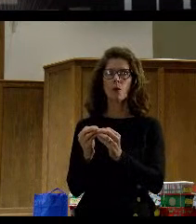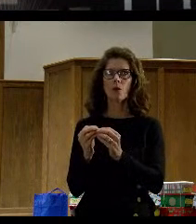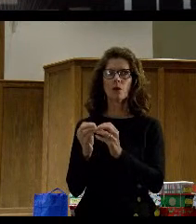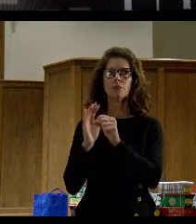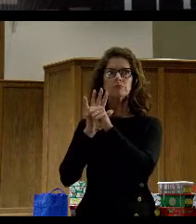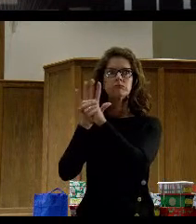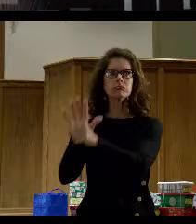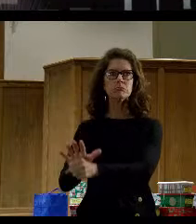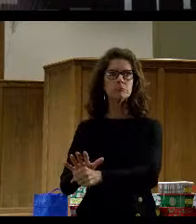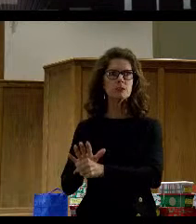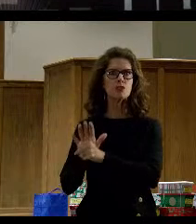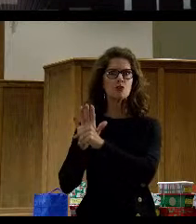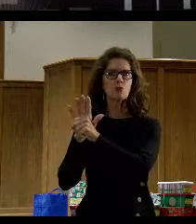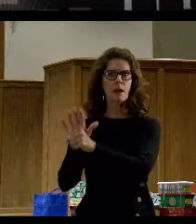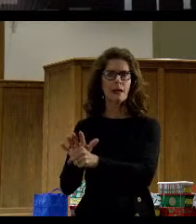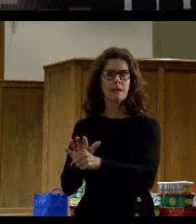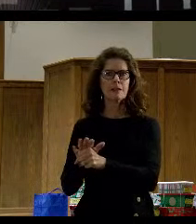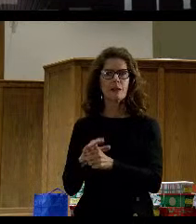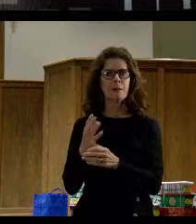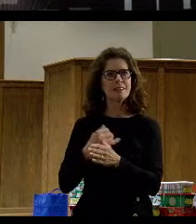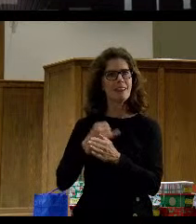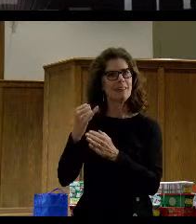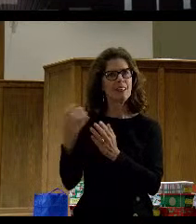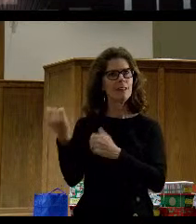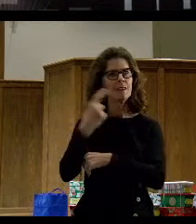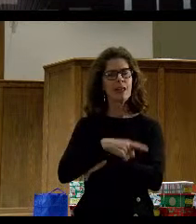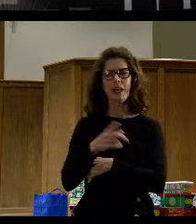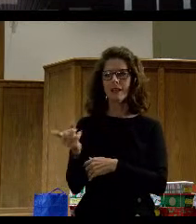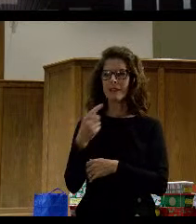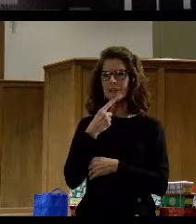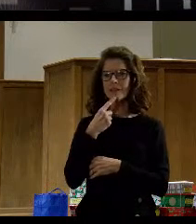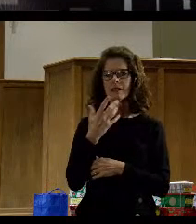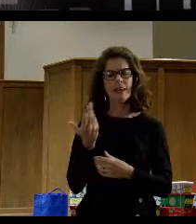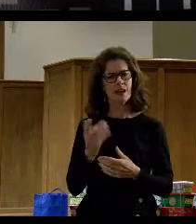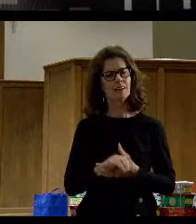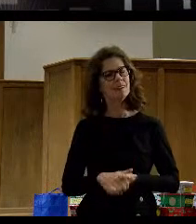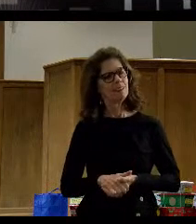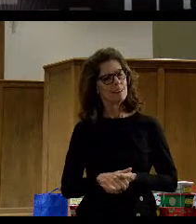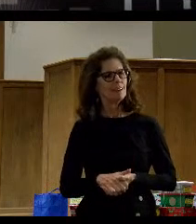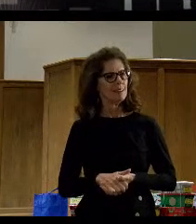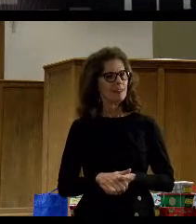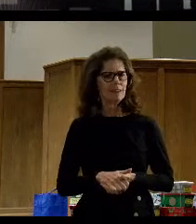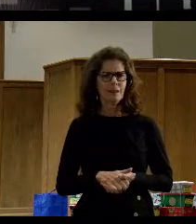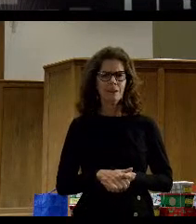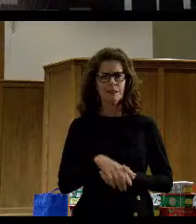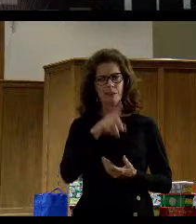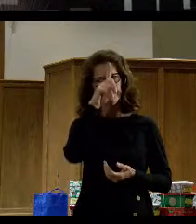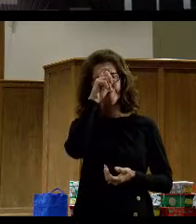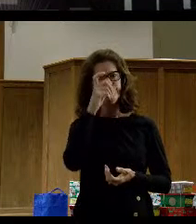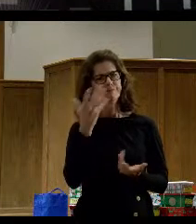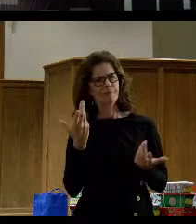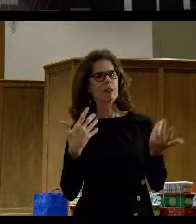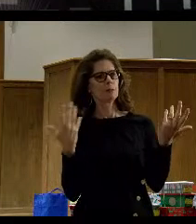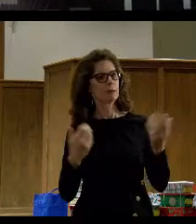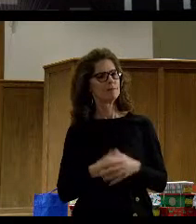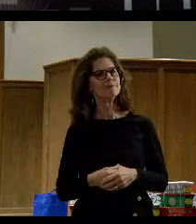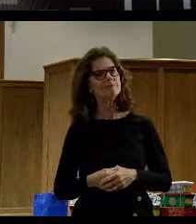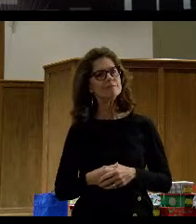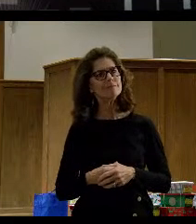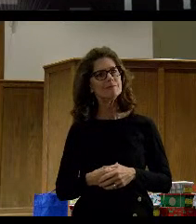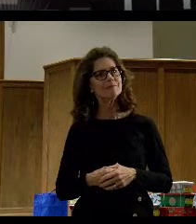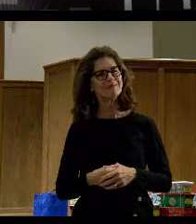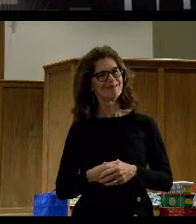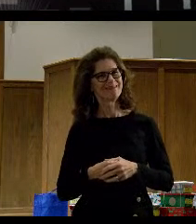out. And yet, at the end of the day, he could just say, yeah, you know what, I'm just puzzled by those fellows. And so to me, it's